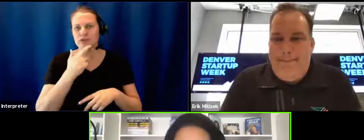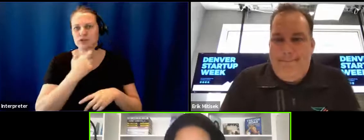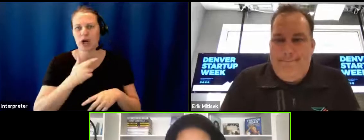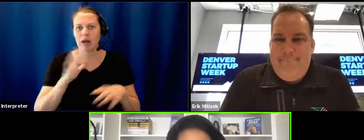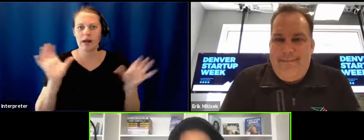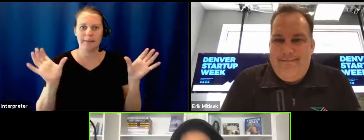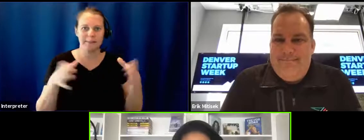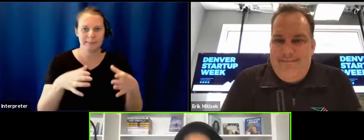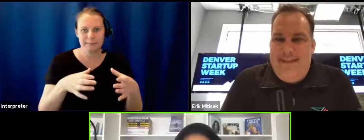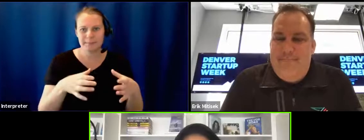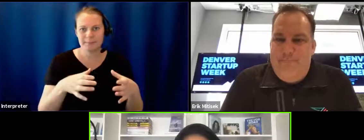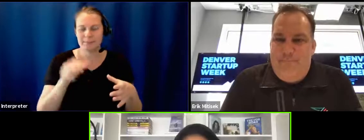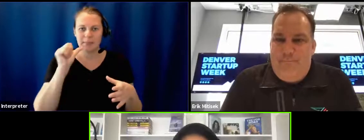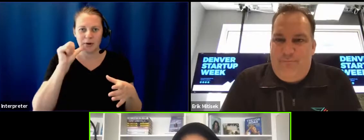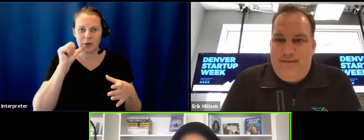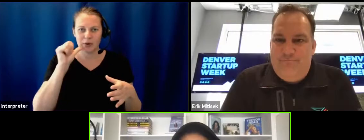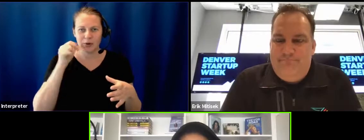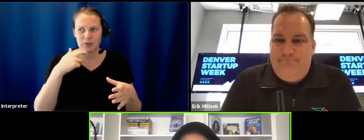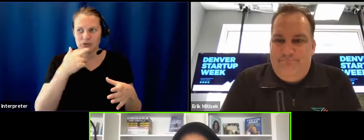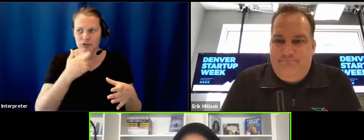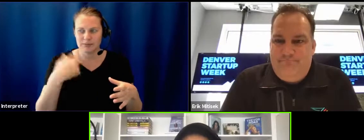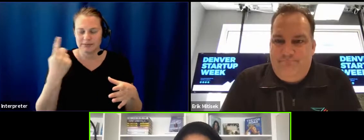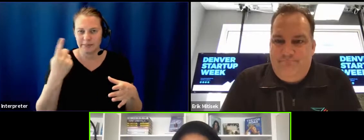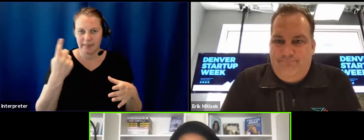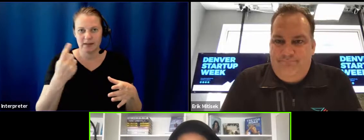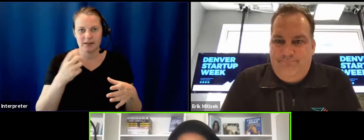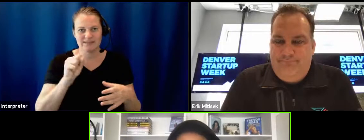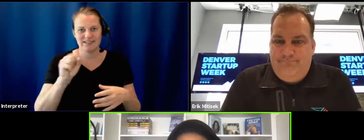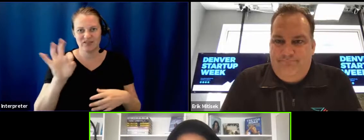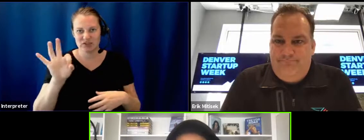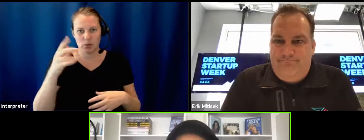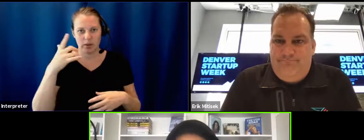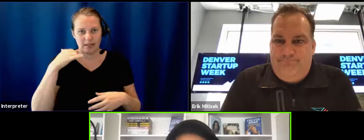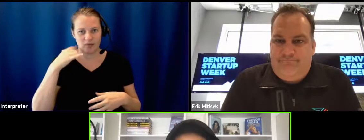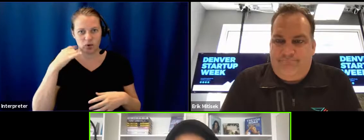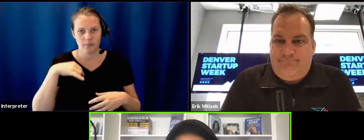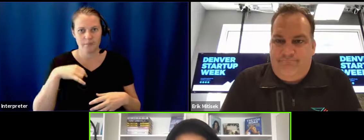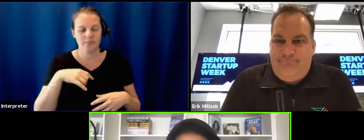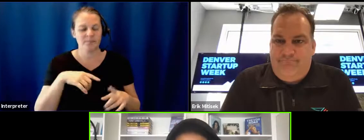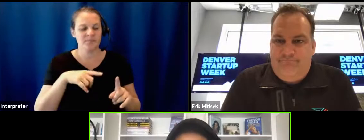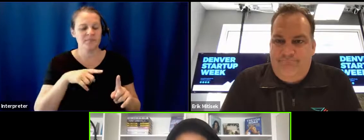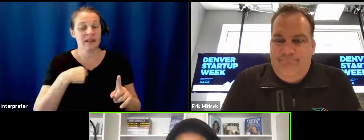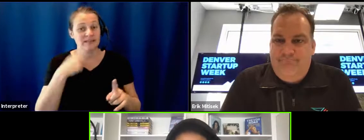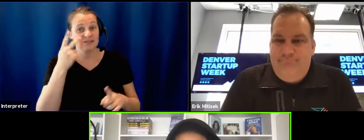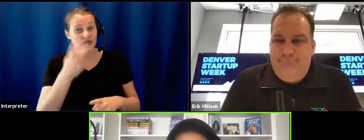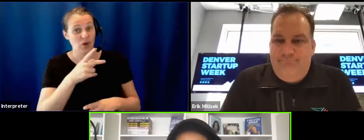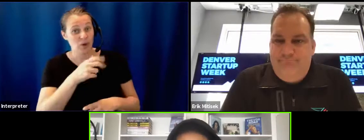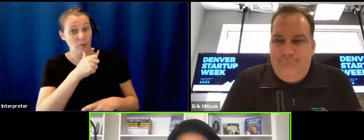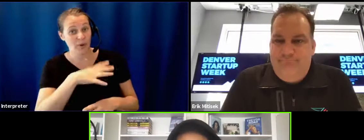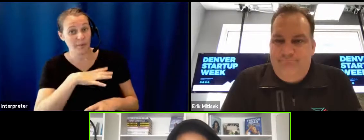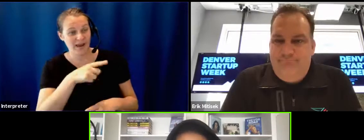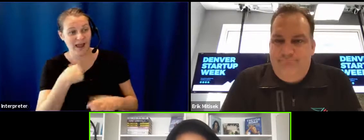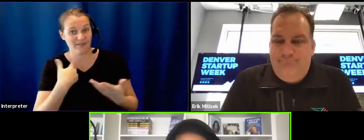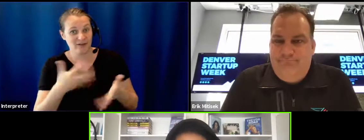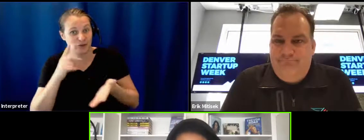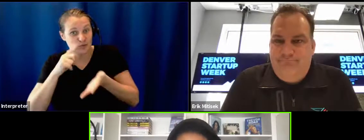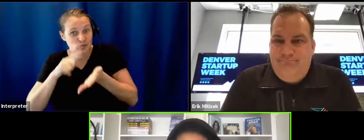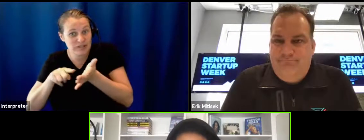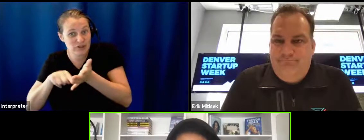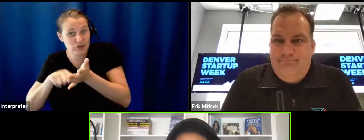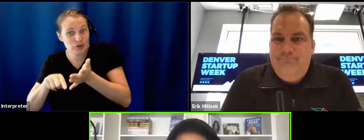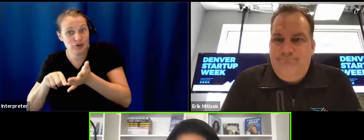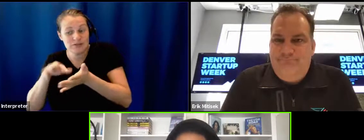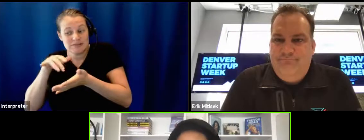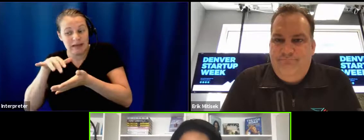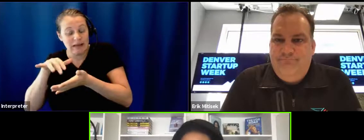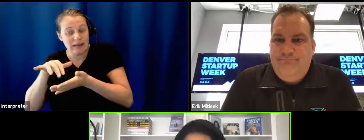whatever it was in San Francisco. And I saw this woman who I'd been like researching and studying about, and I had already started